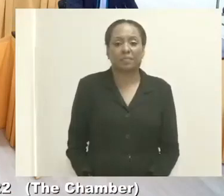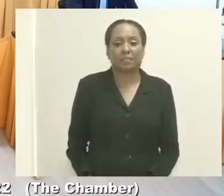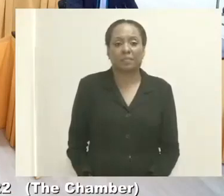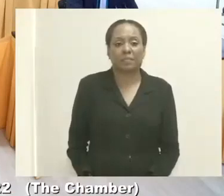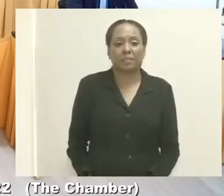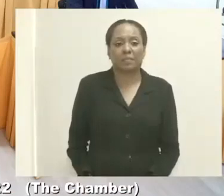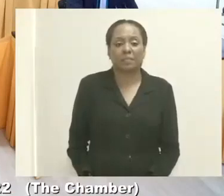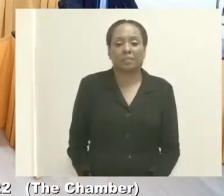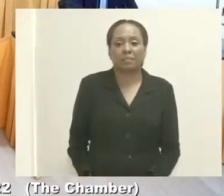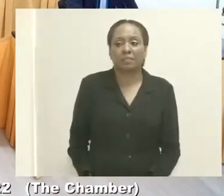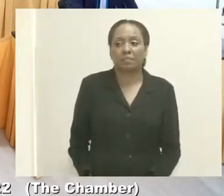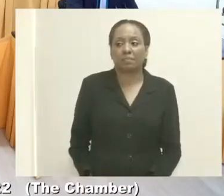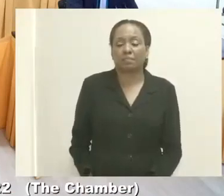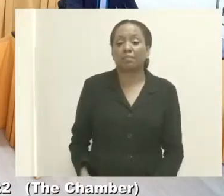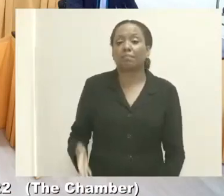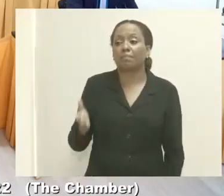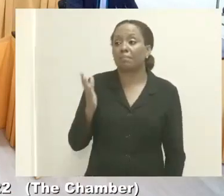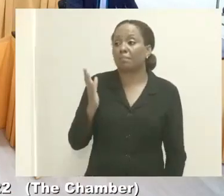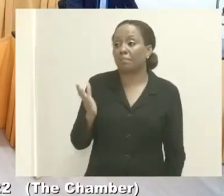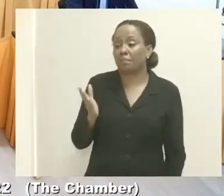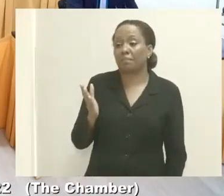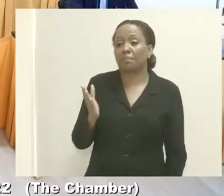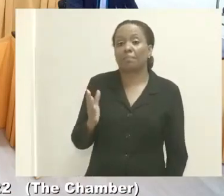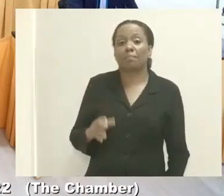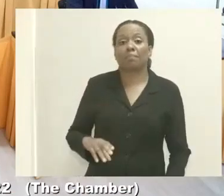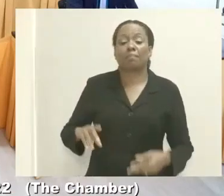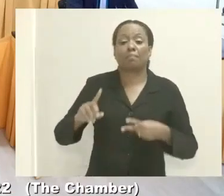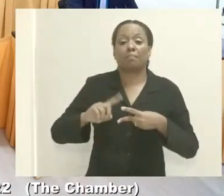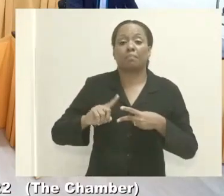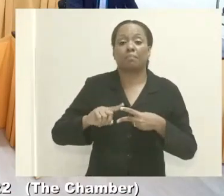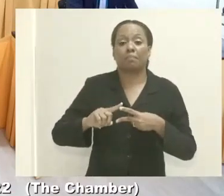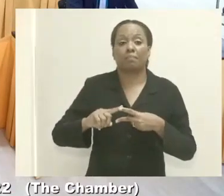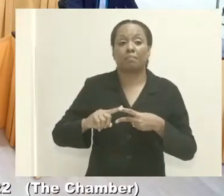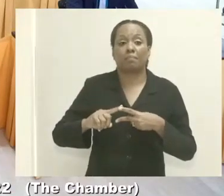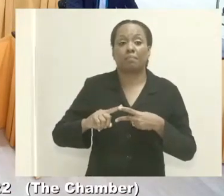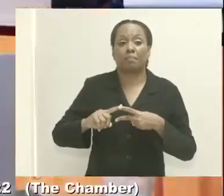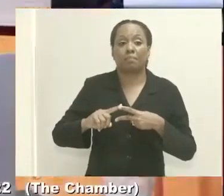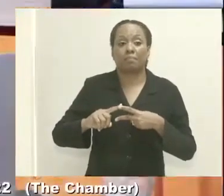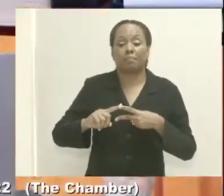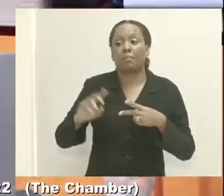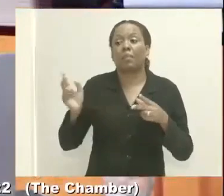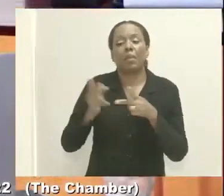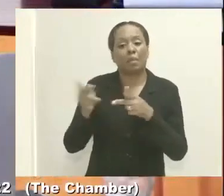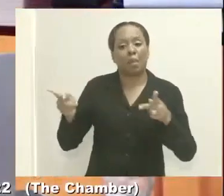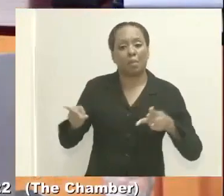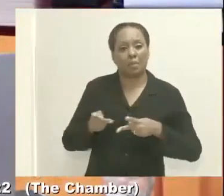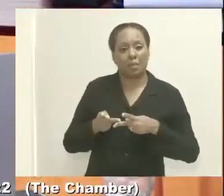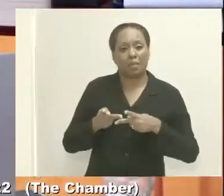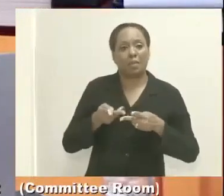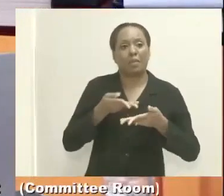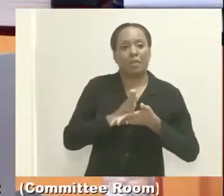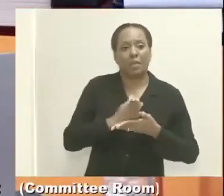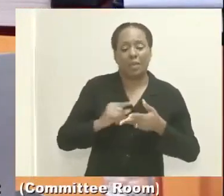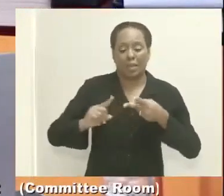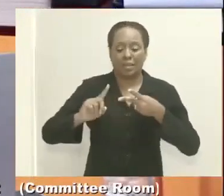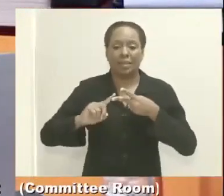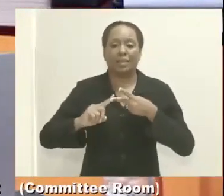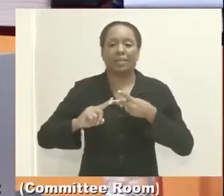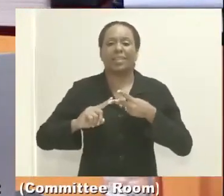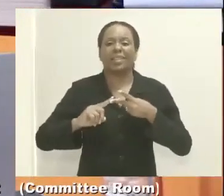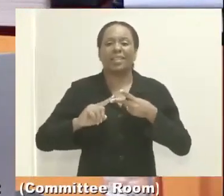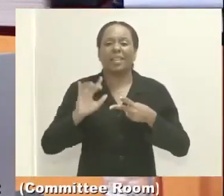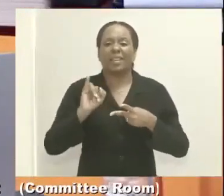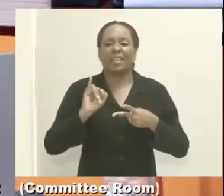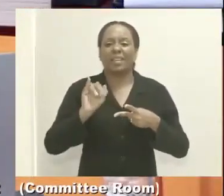In relation to the intellectual property aspect of the office, and in particular the industrial designs,